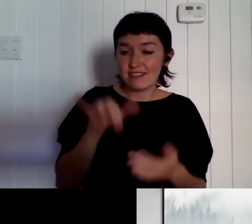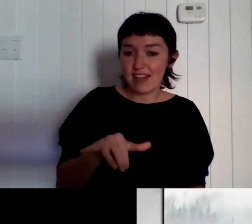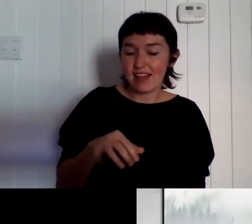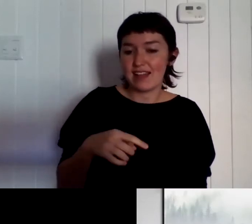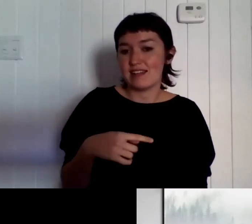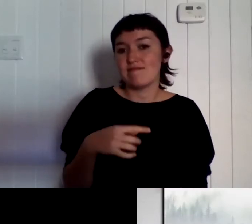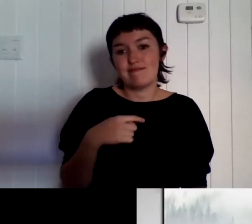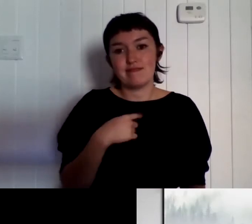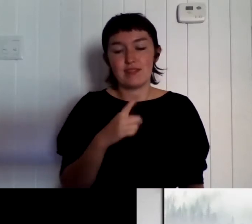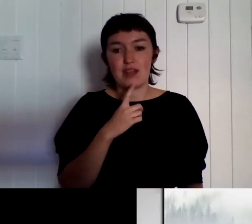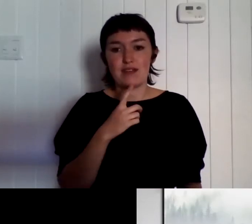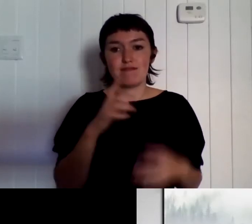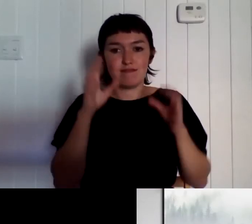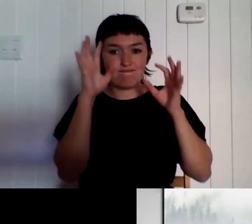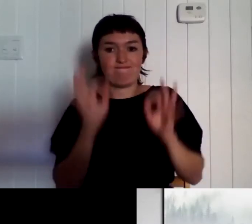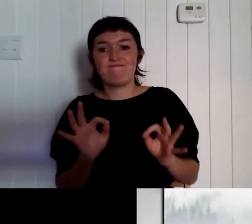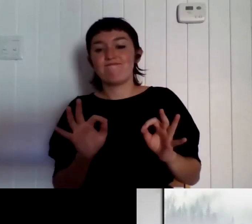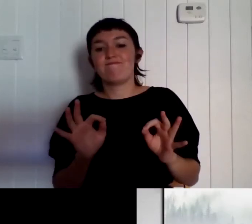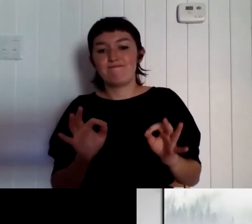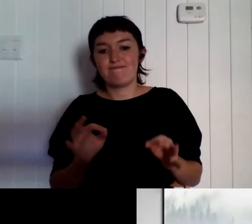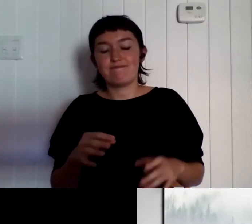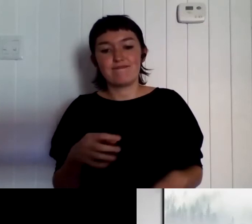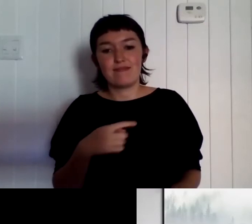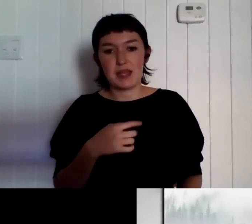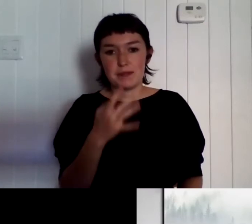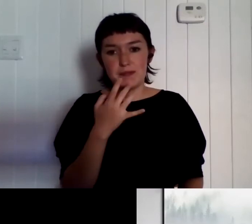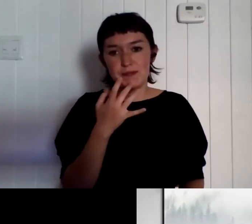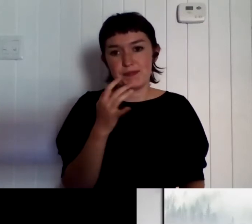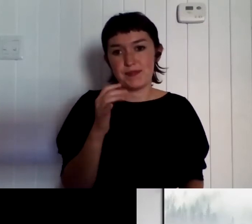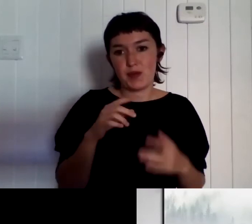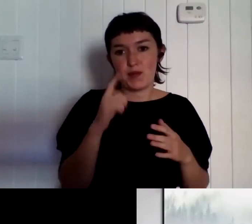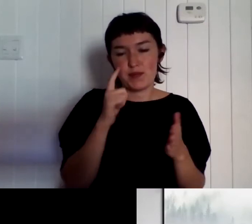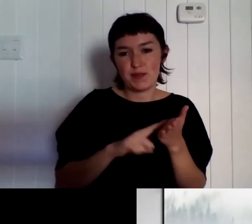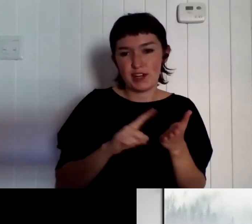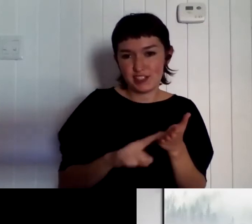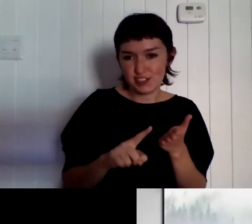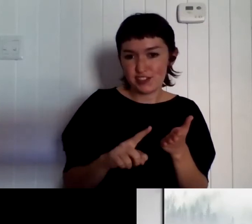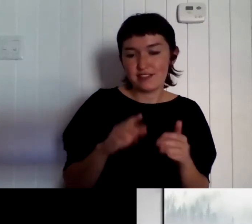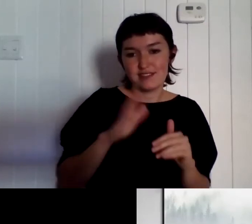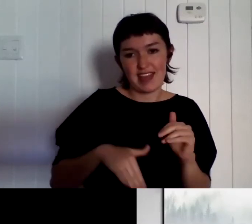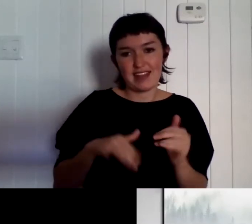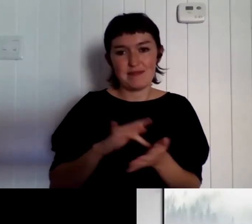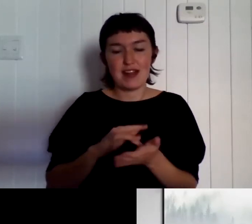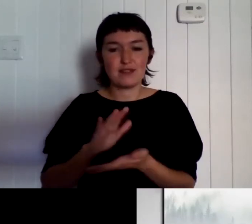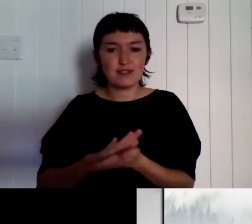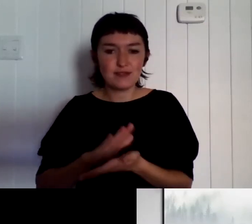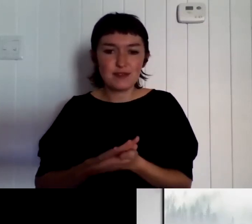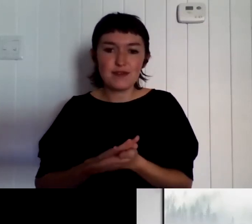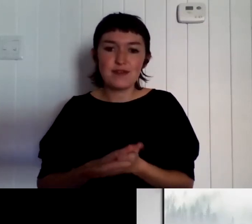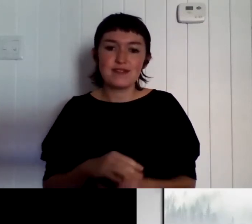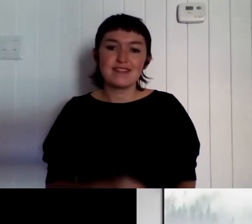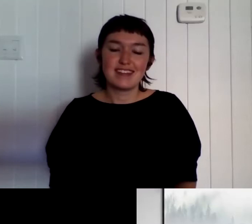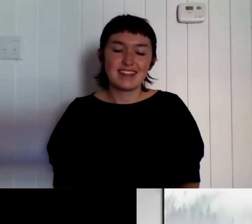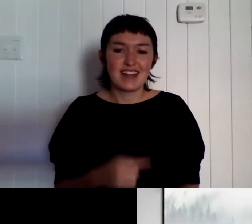helped me come to the conclusion that I would rather go down the research path than go to medical school and to keep looking at